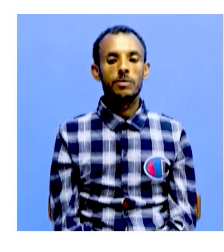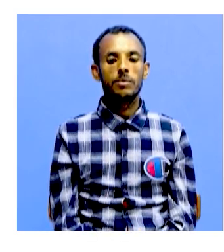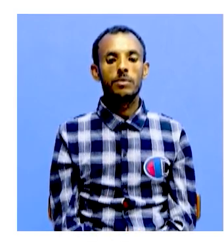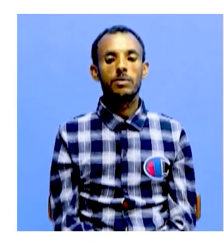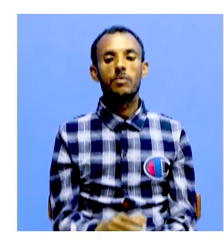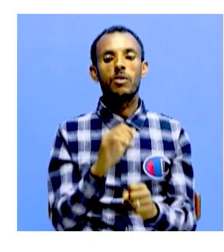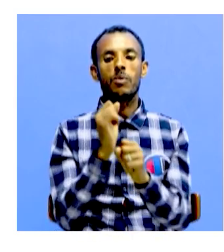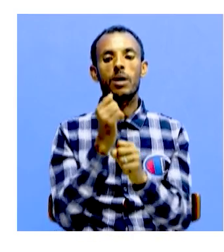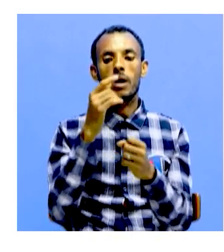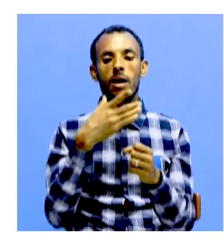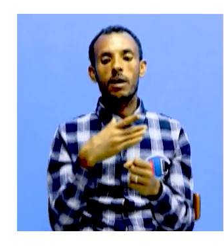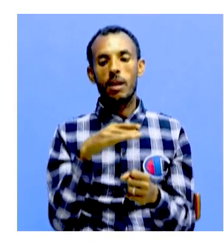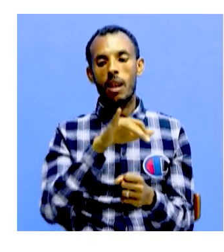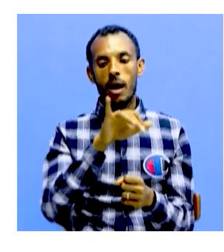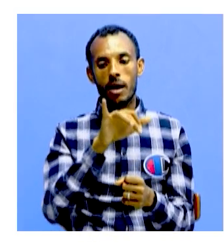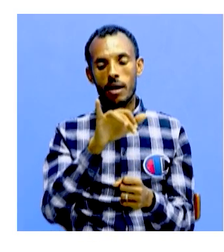like